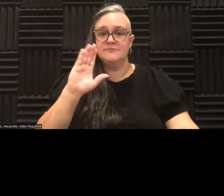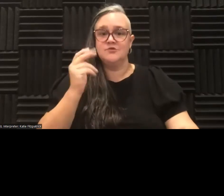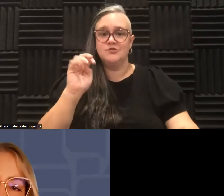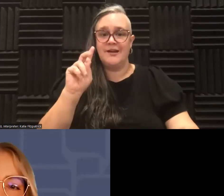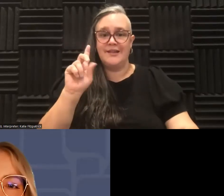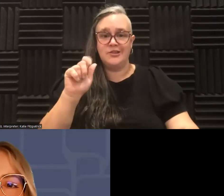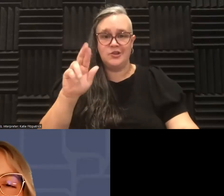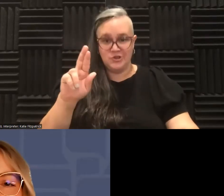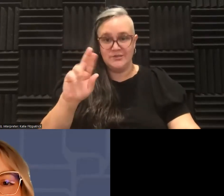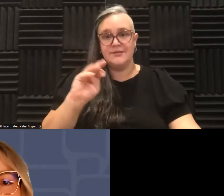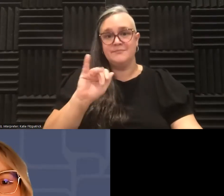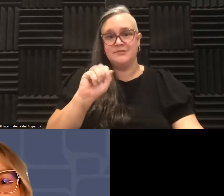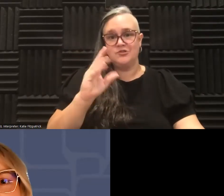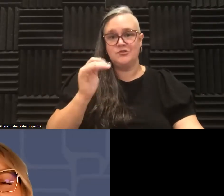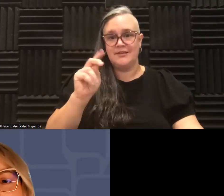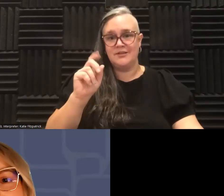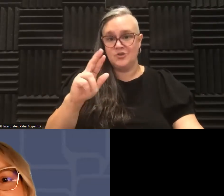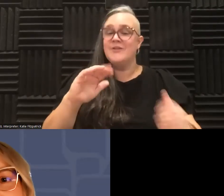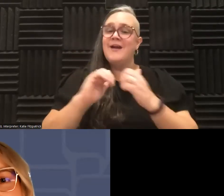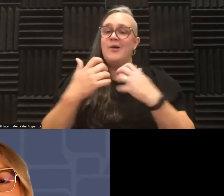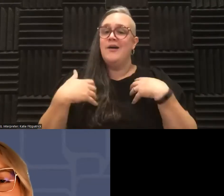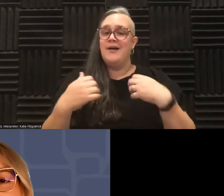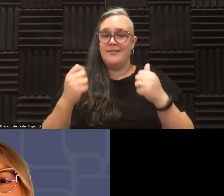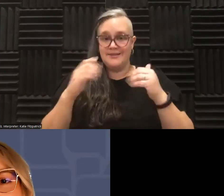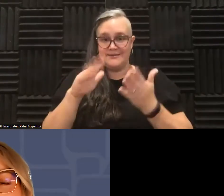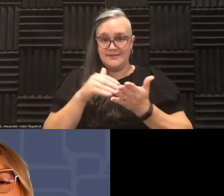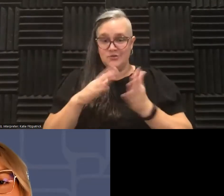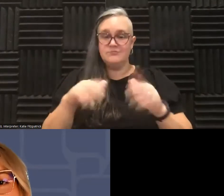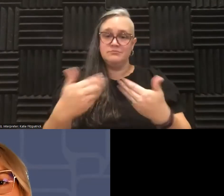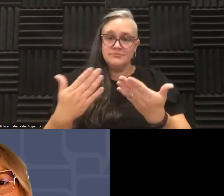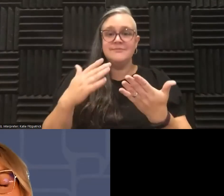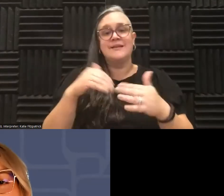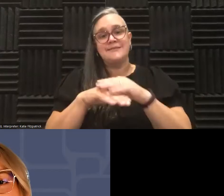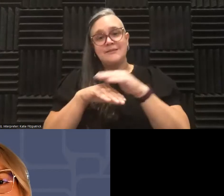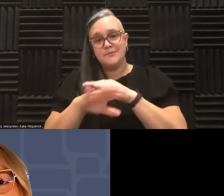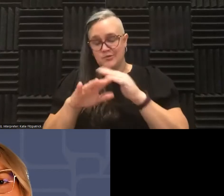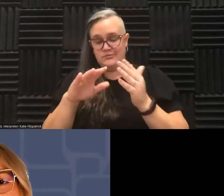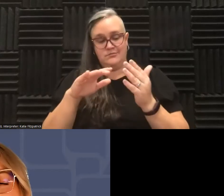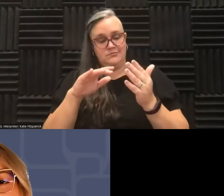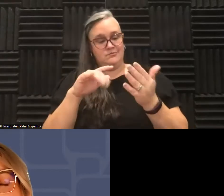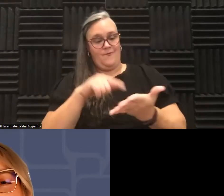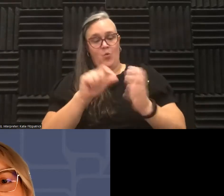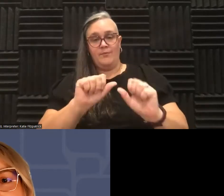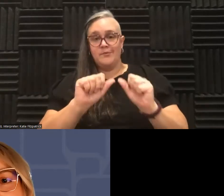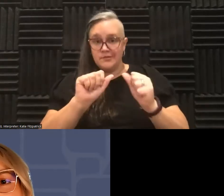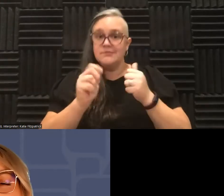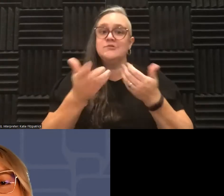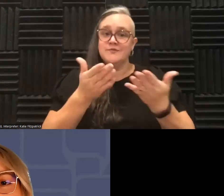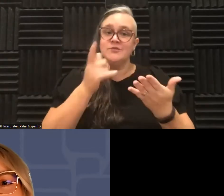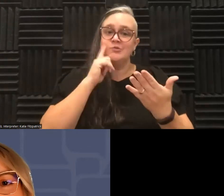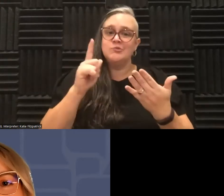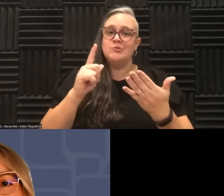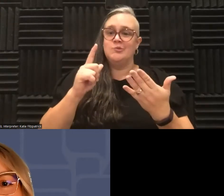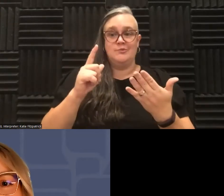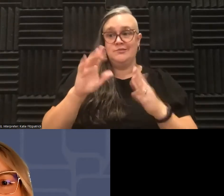how health centers bring accessible, affordable primary care services to underserved communities in